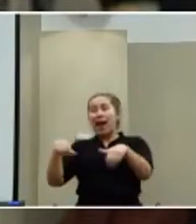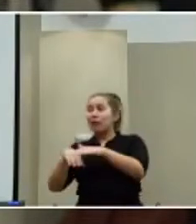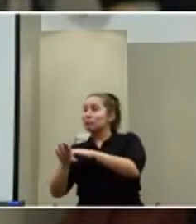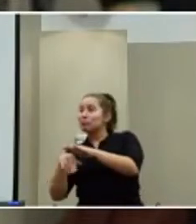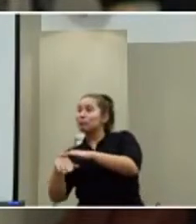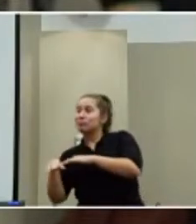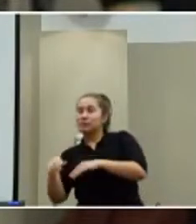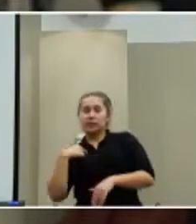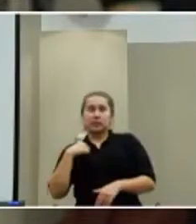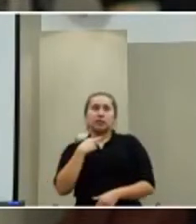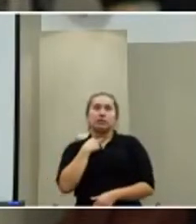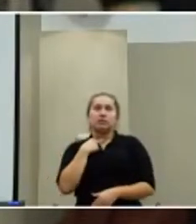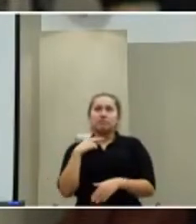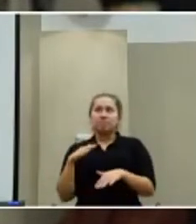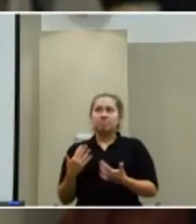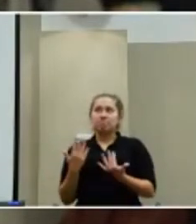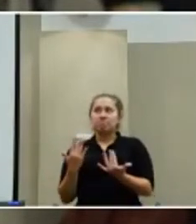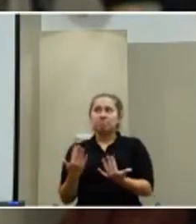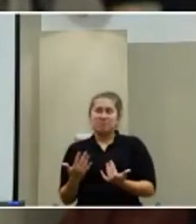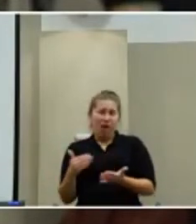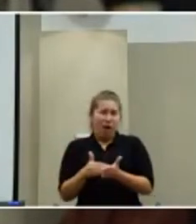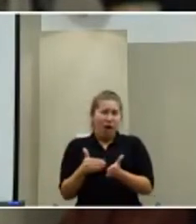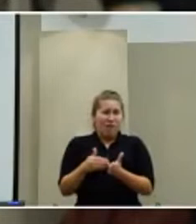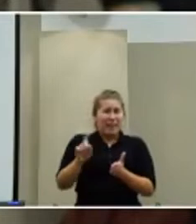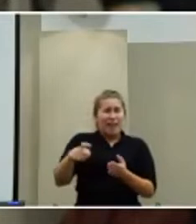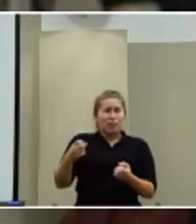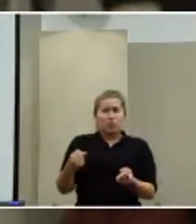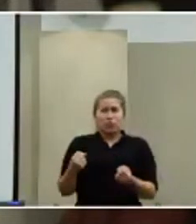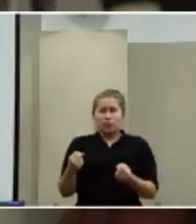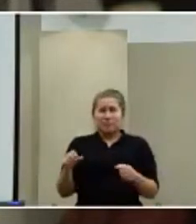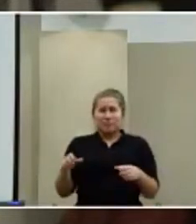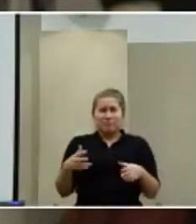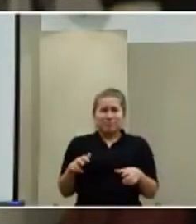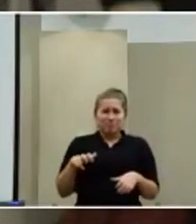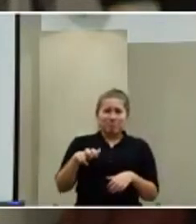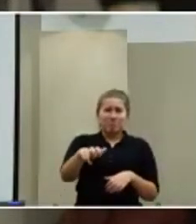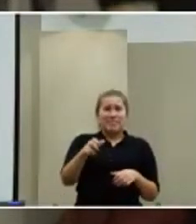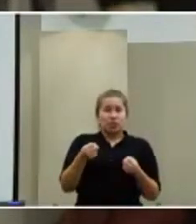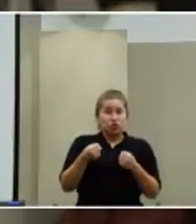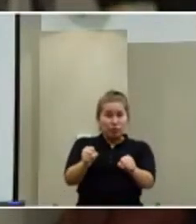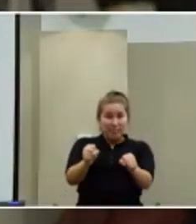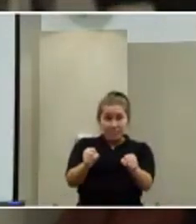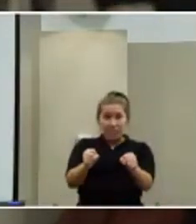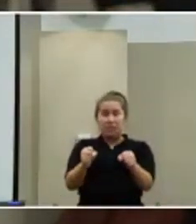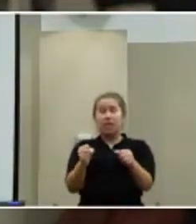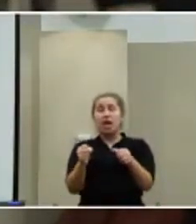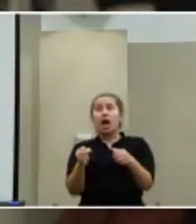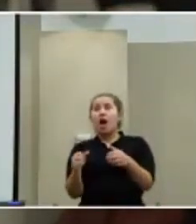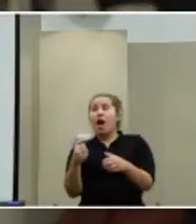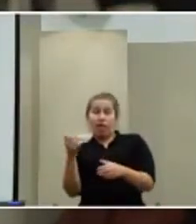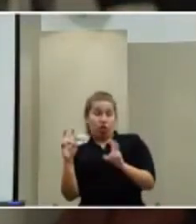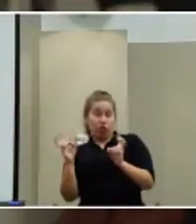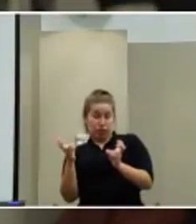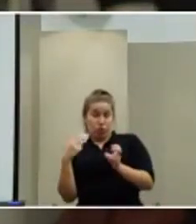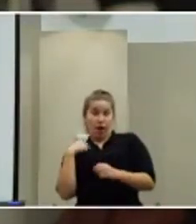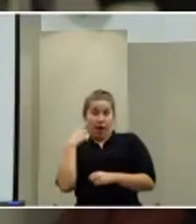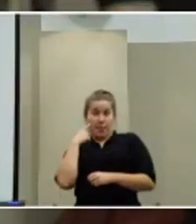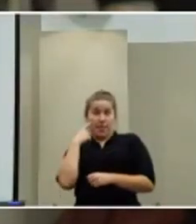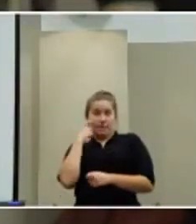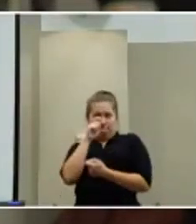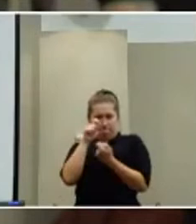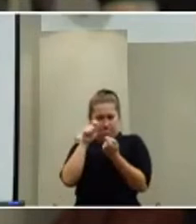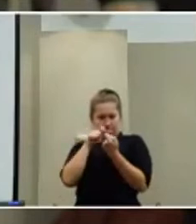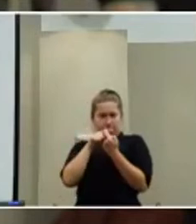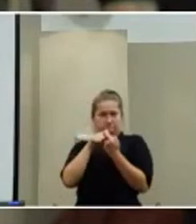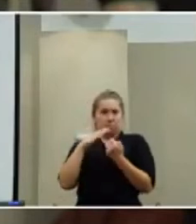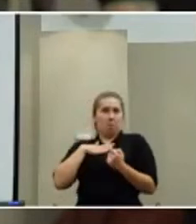often here. I often have to drive in the streets. And another issue I think is very specific to